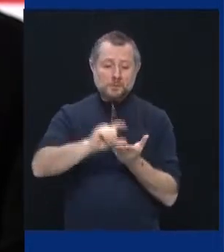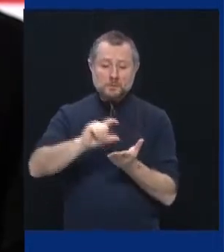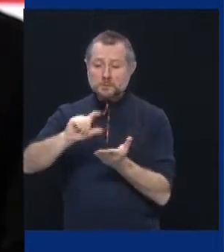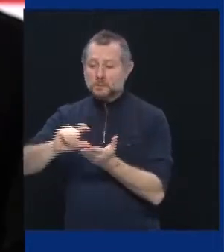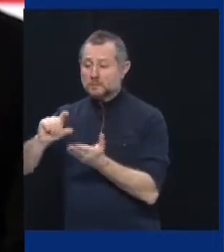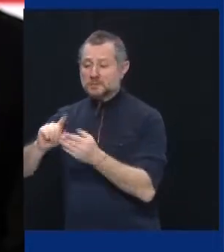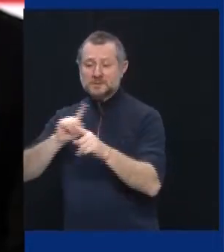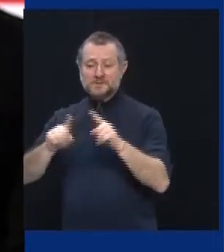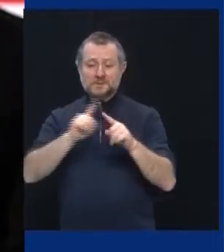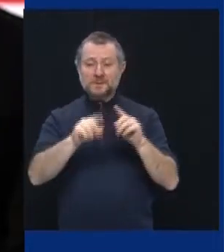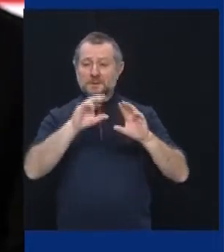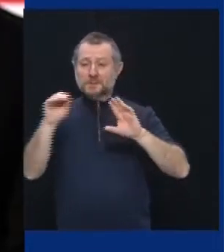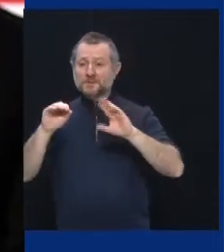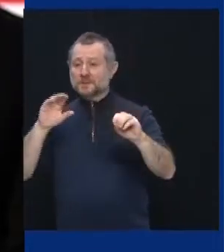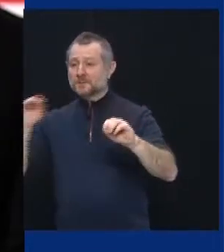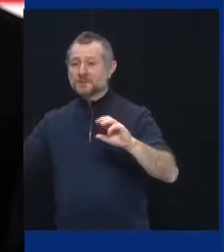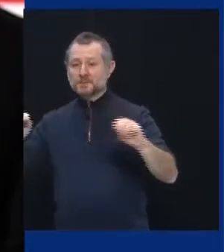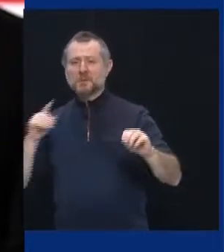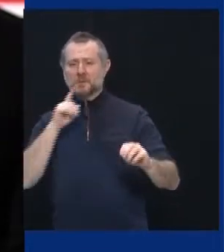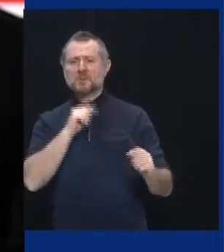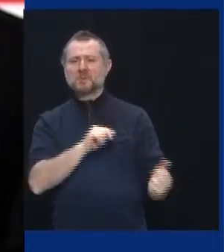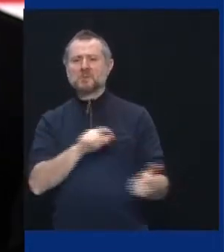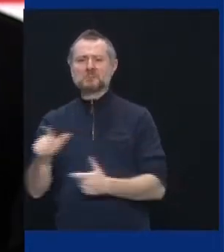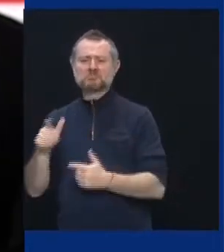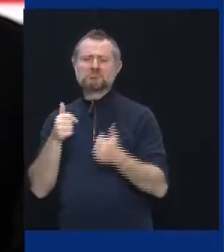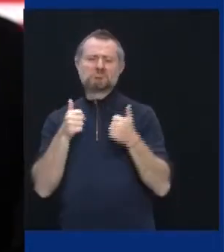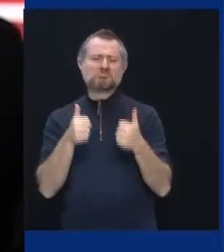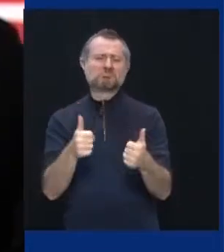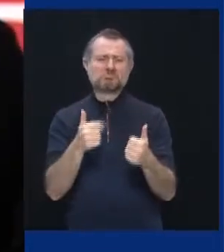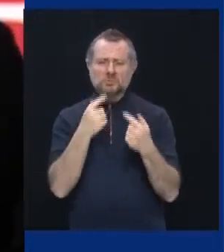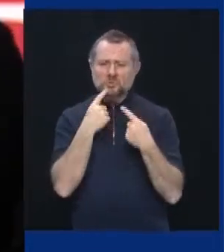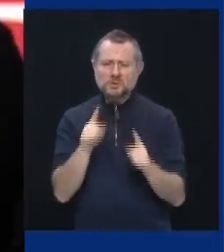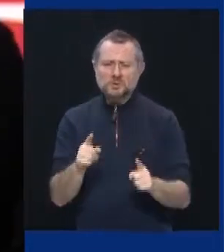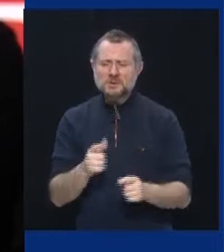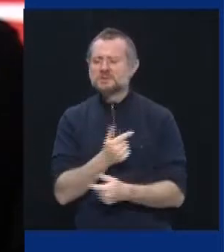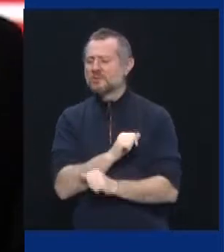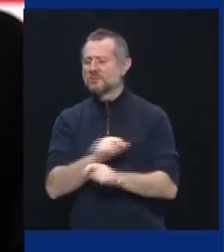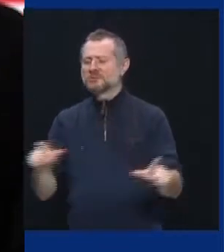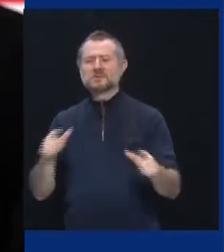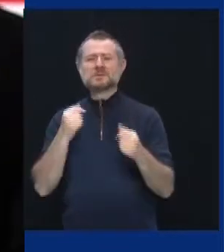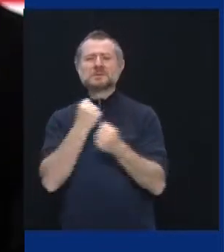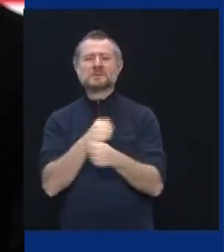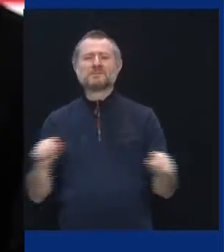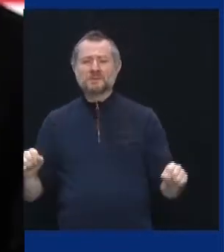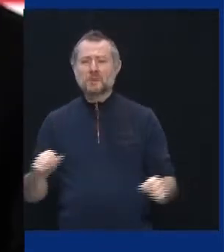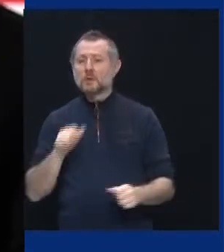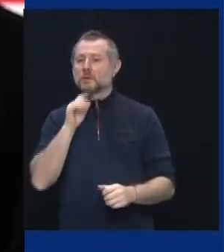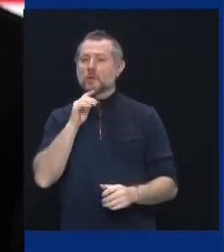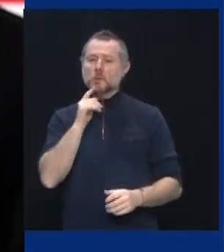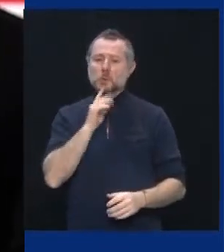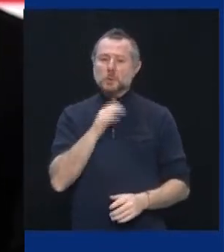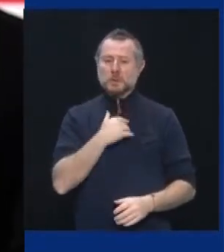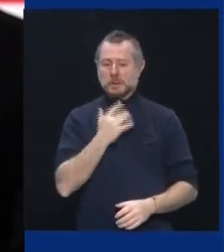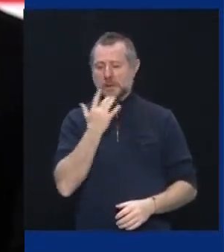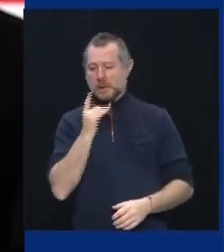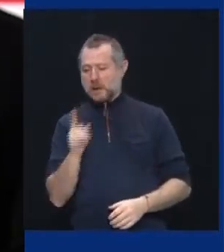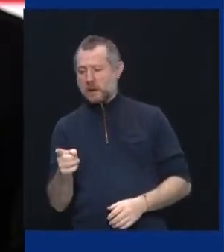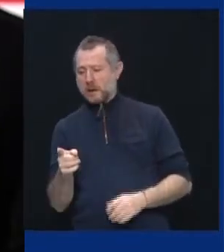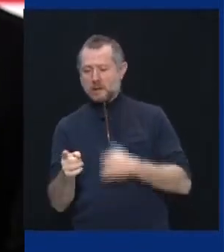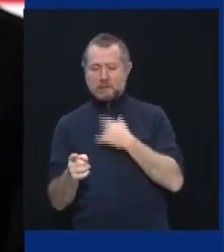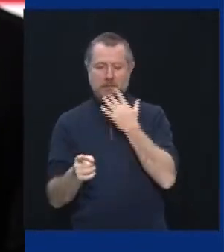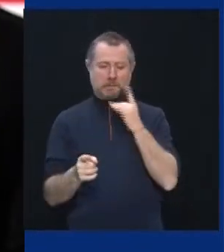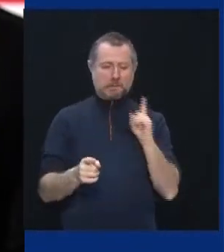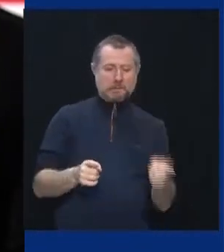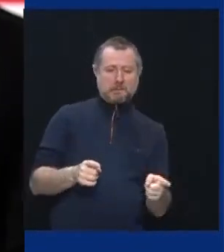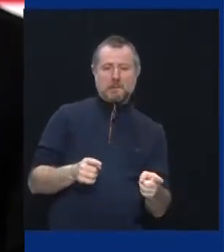They all work. They are all safe. Don't try to pick one over the other. Take whatever